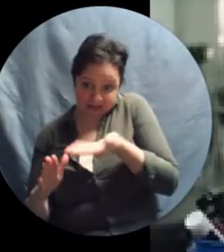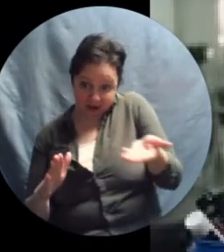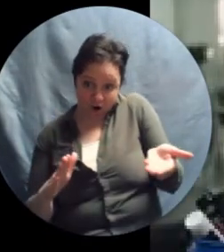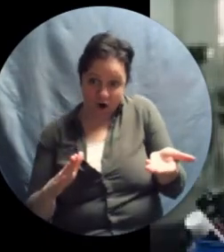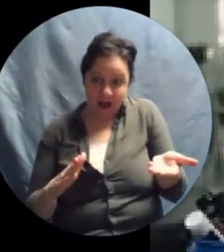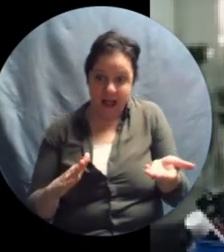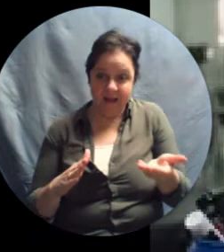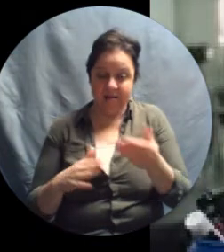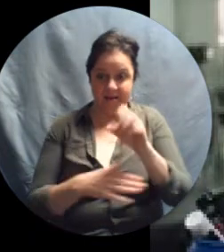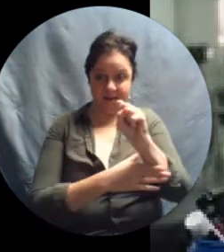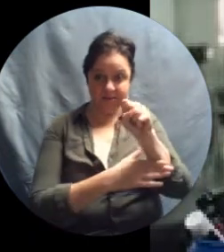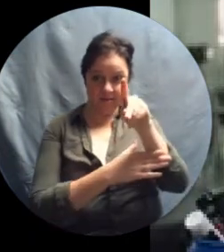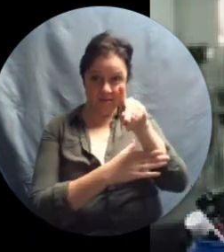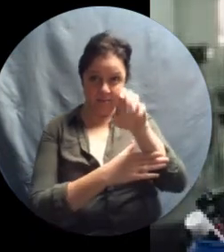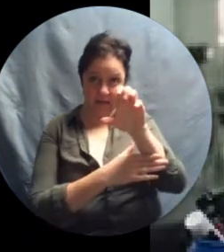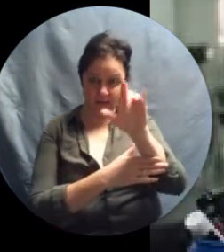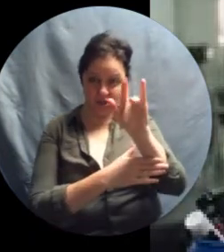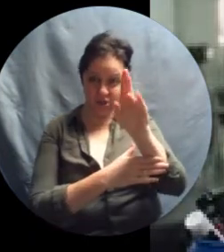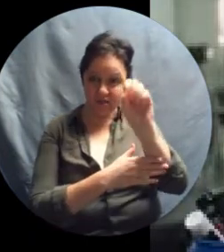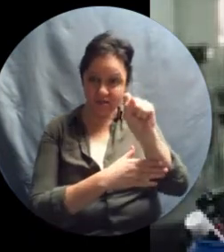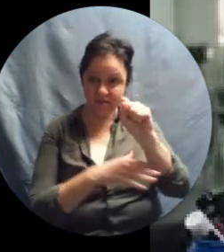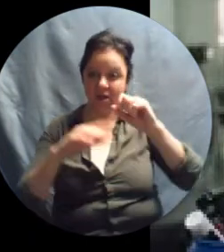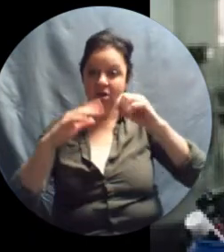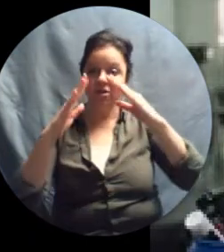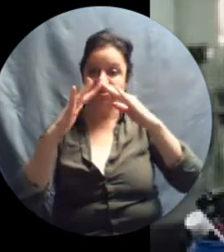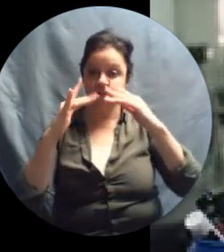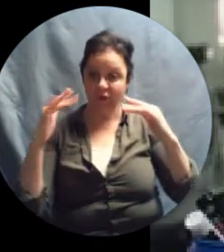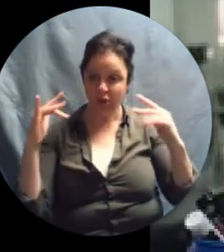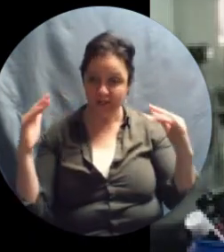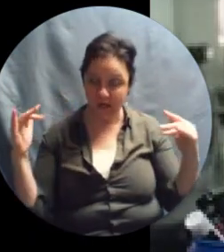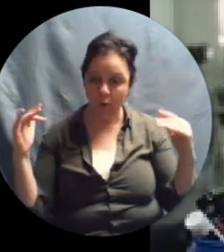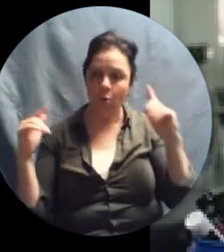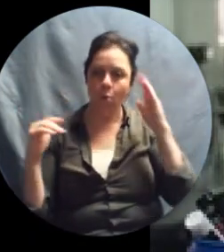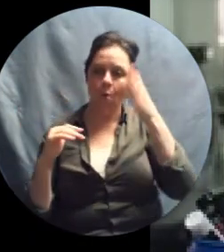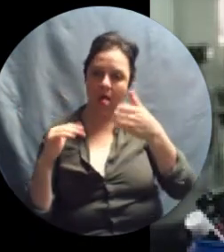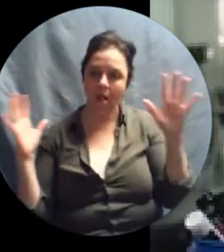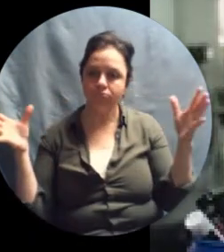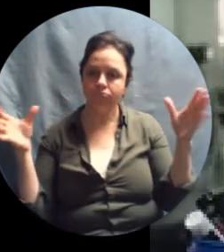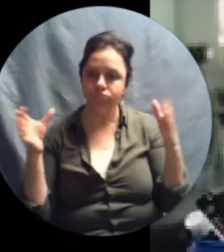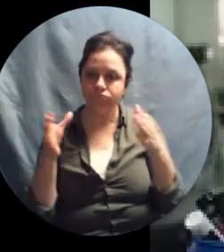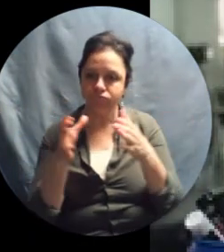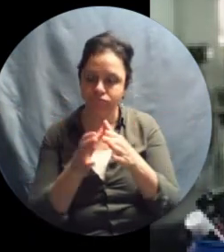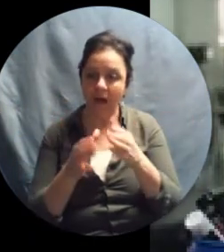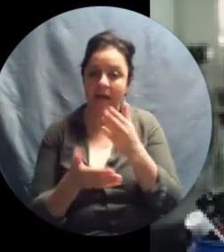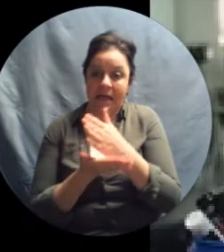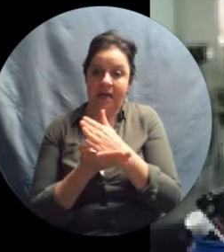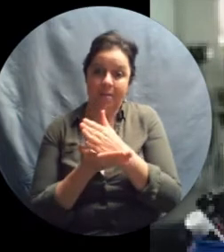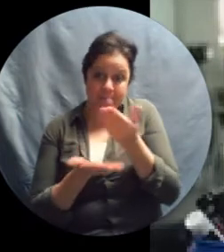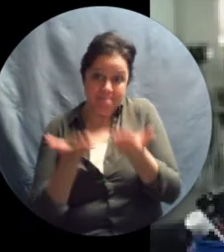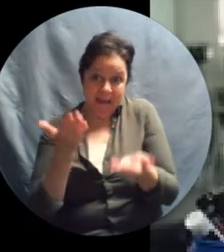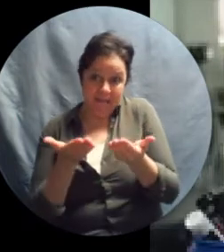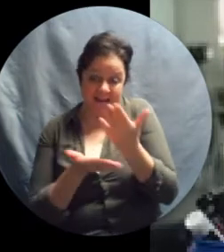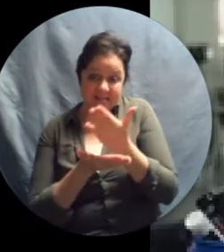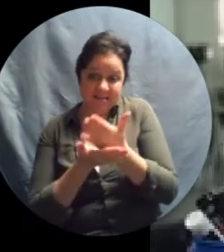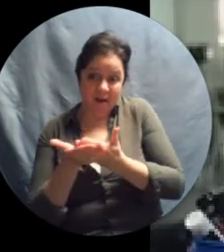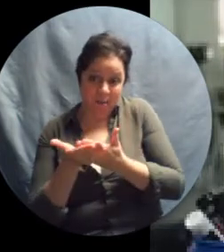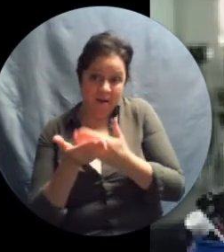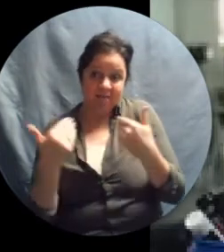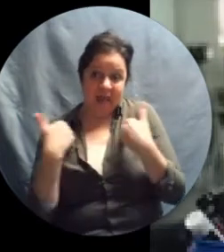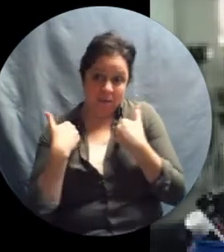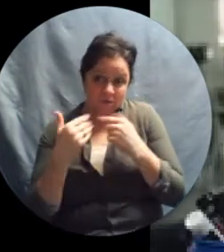going to decline. You're going to see, perhaps the extinction of certain species depending on where these changes are being